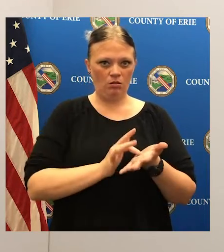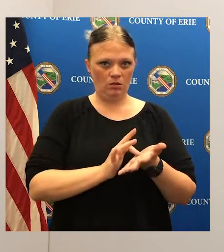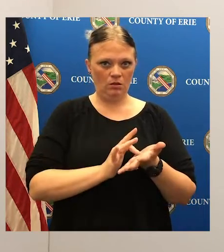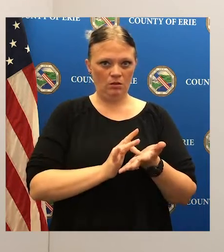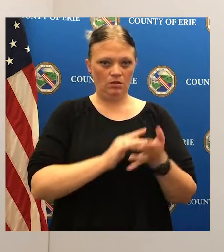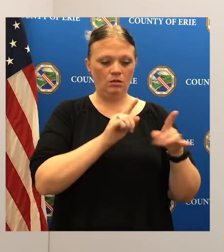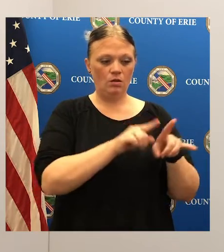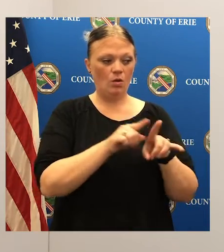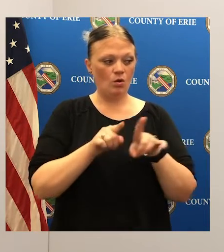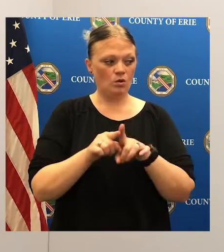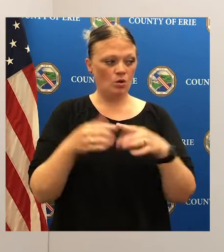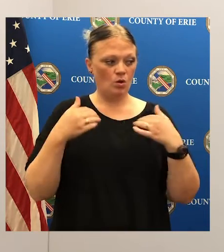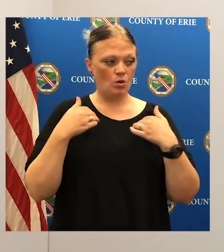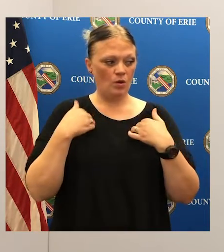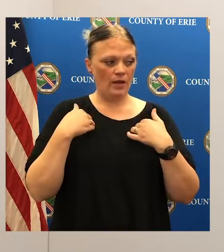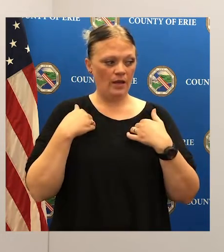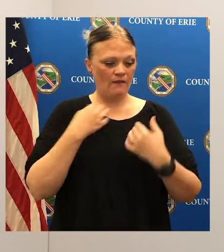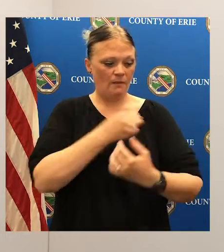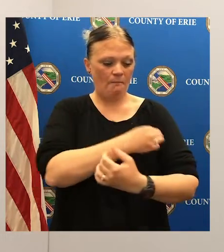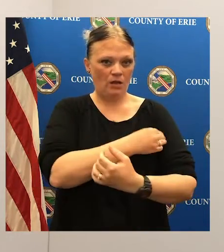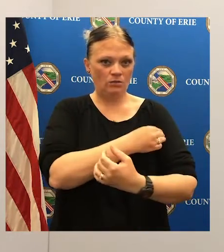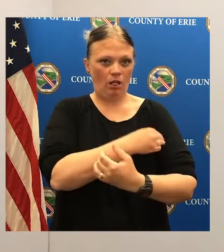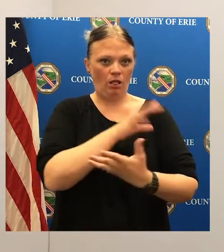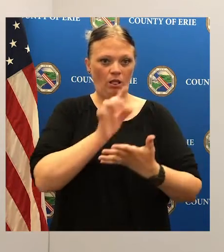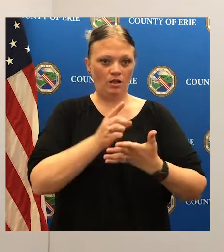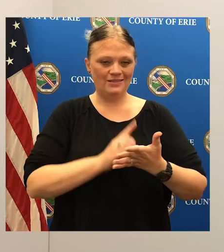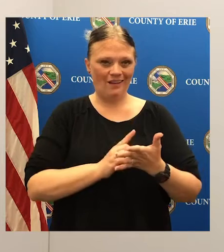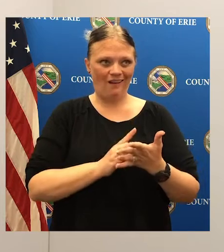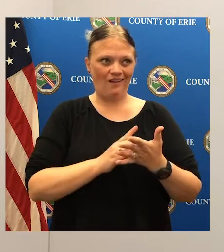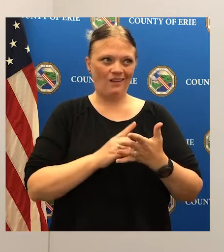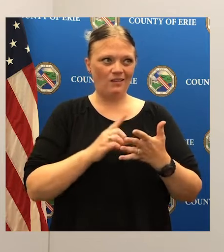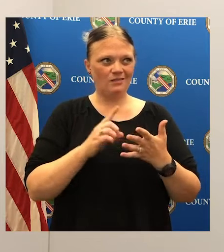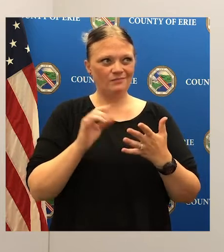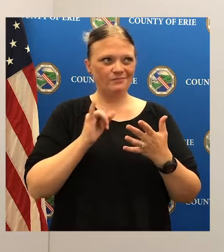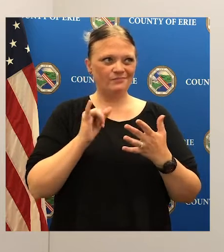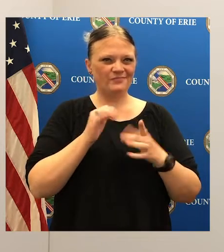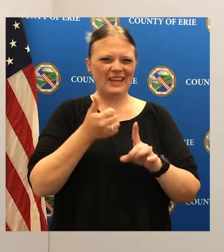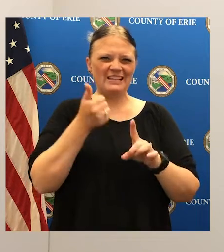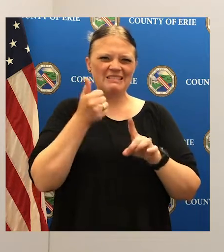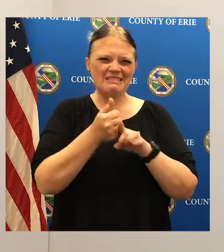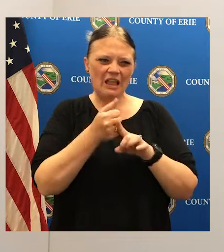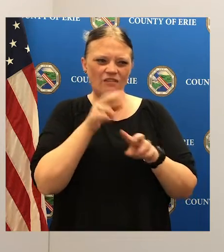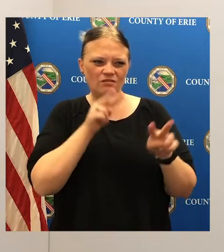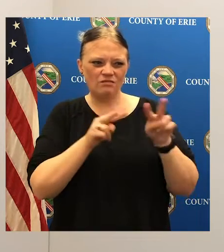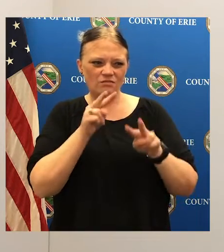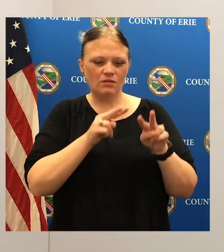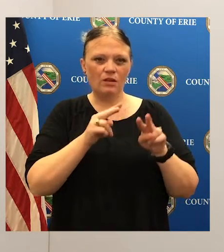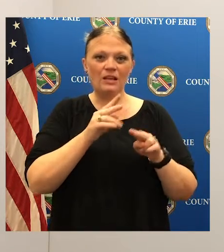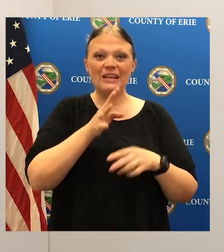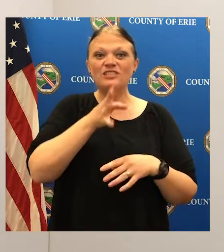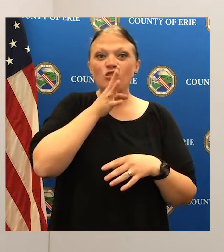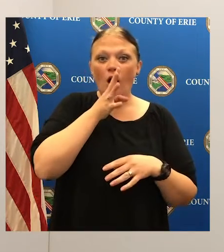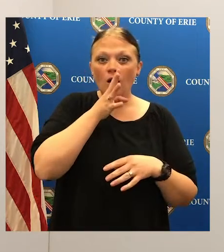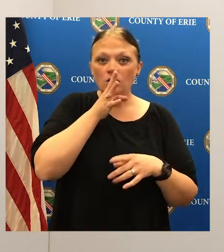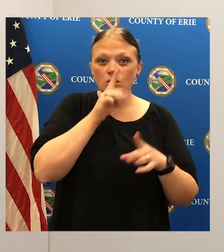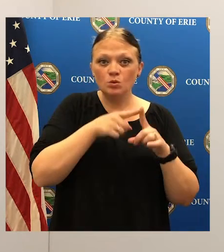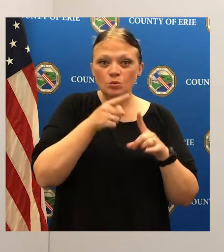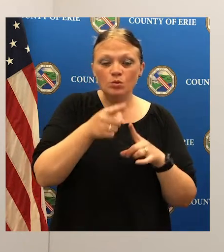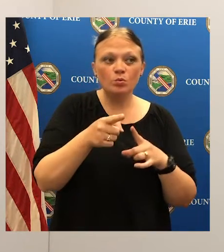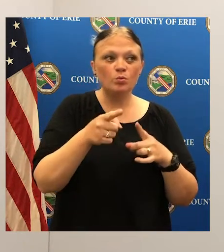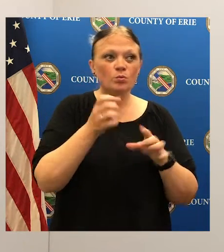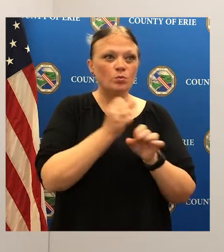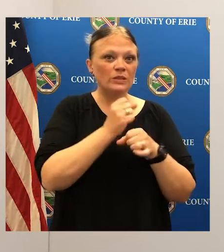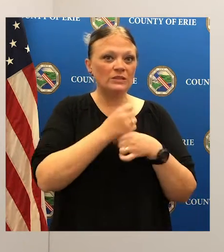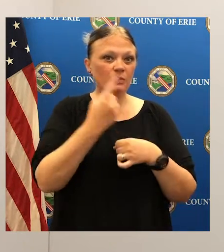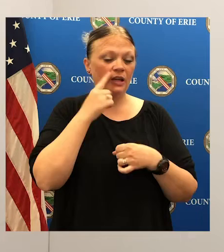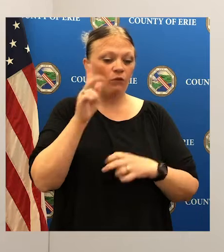medication. We also have the intramuscular design that is very much self-monitoring. It talks you through.